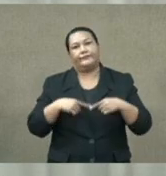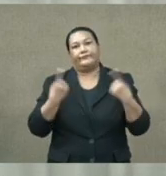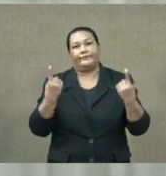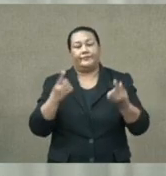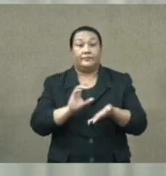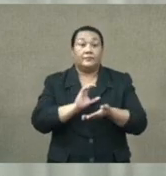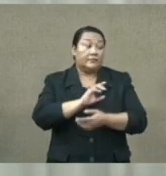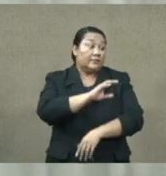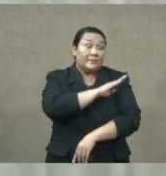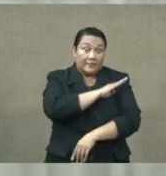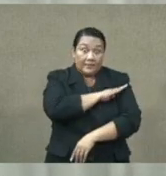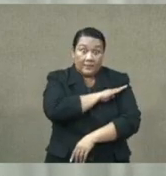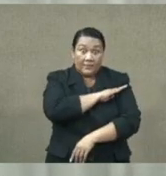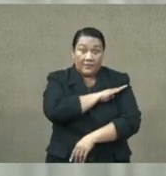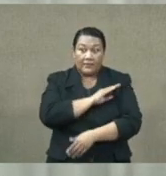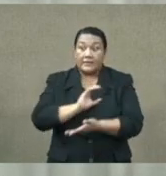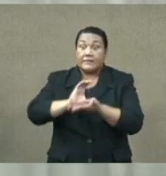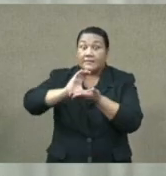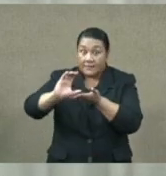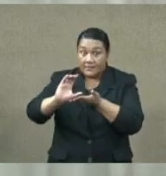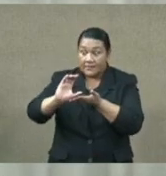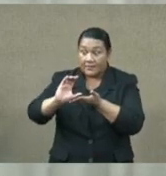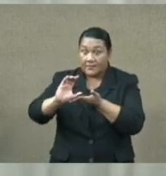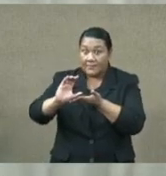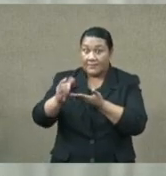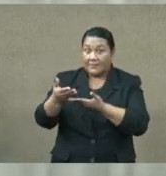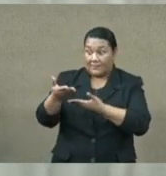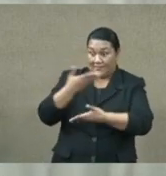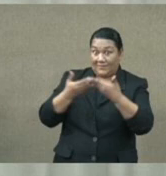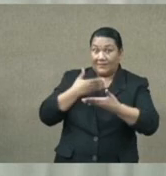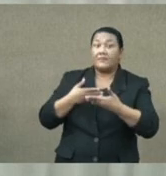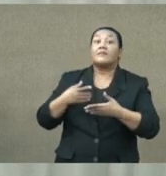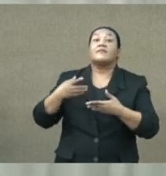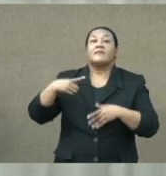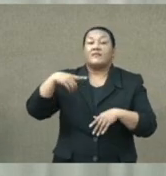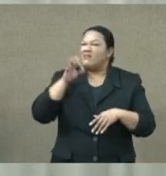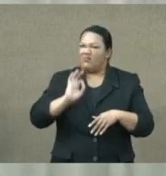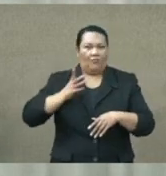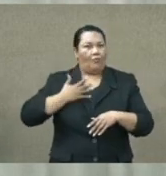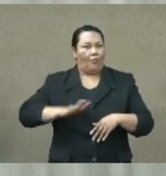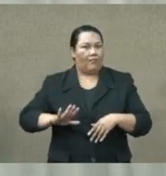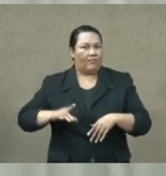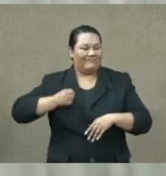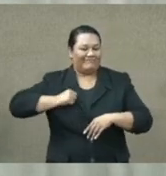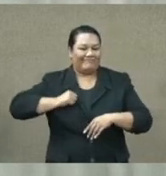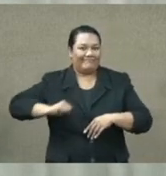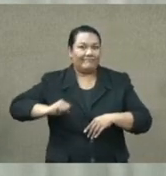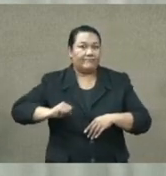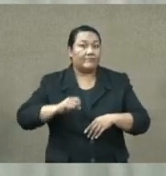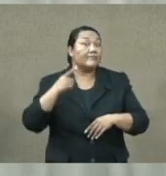clear that he rejects the idea of government and opposition working